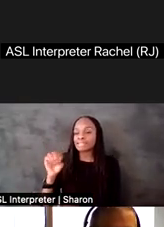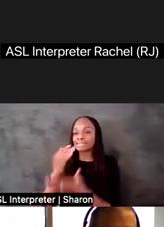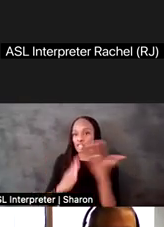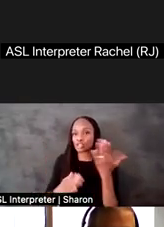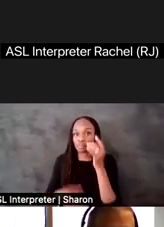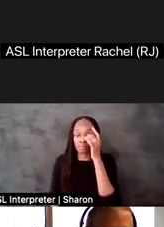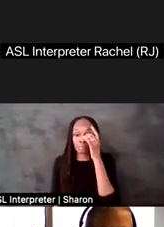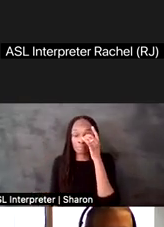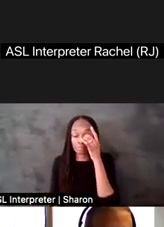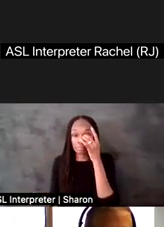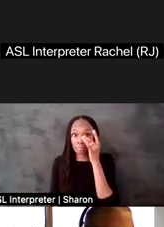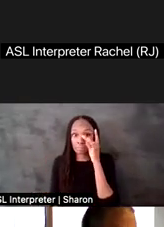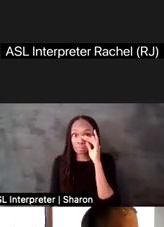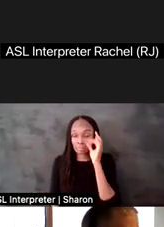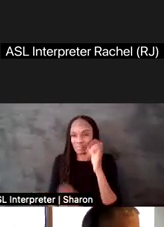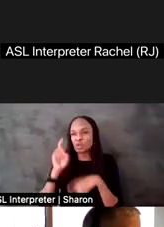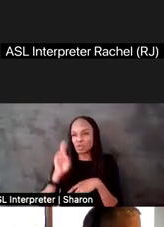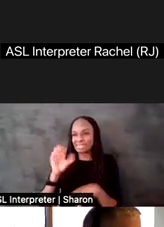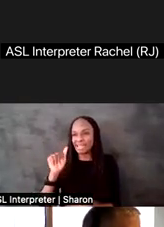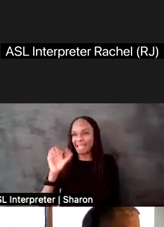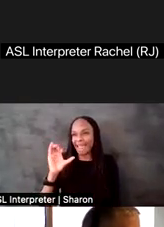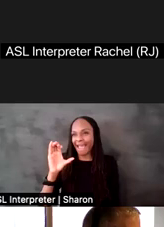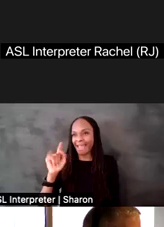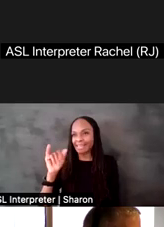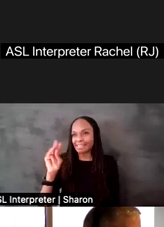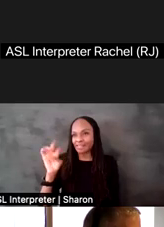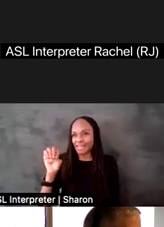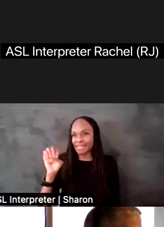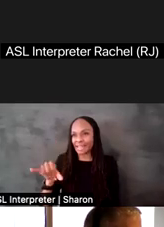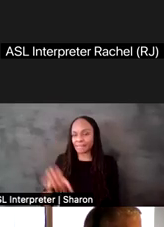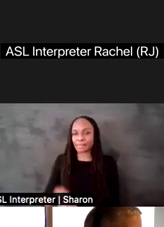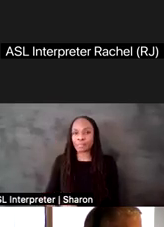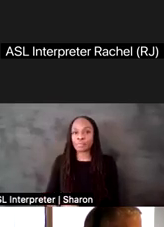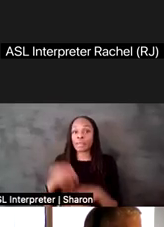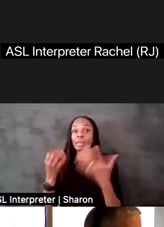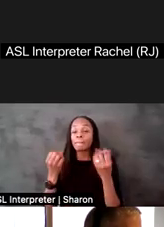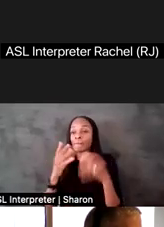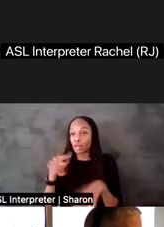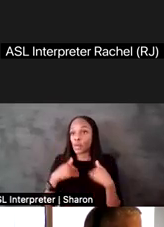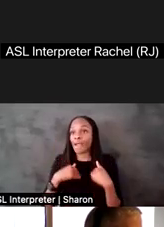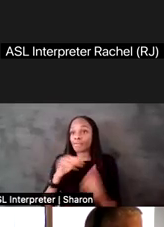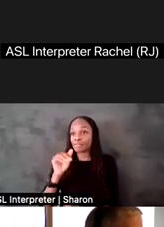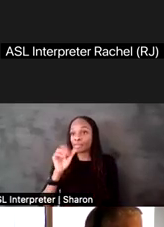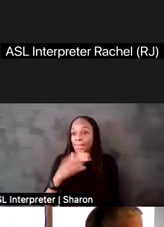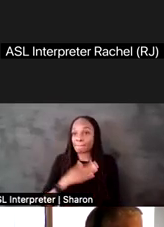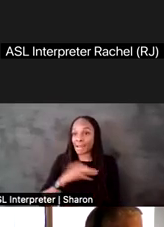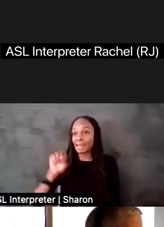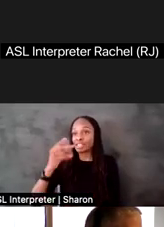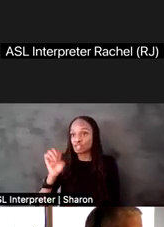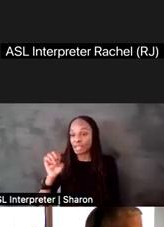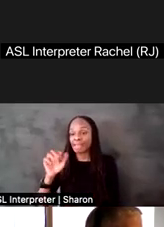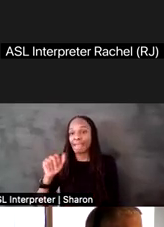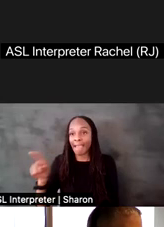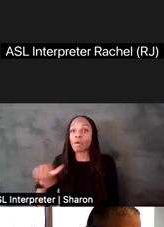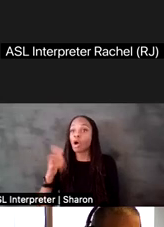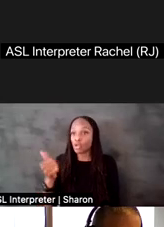You may to activate that. Okay. A lot of you have the MyShake app, and others will do it now. And some of you, yeah, you really